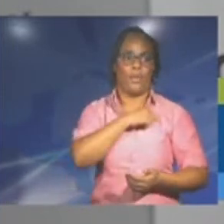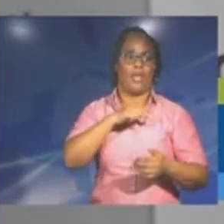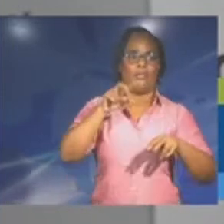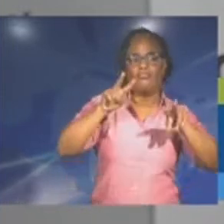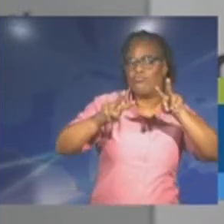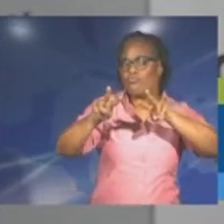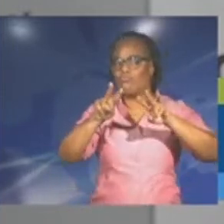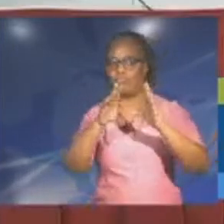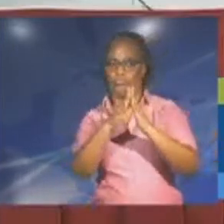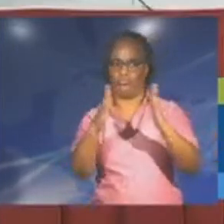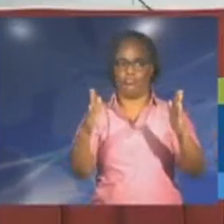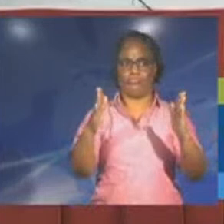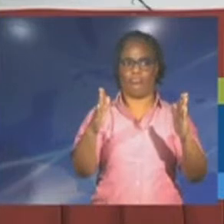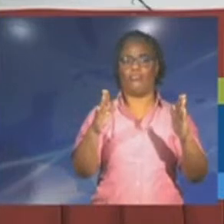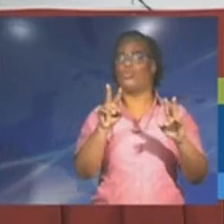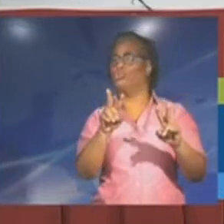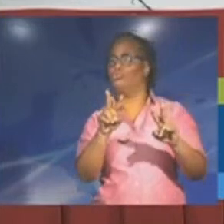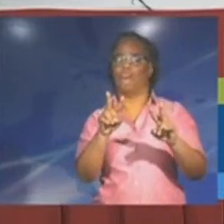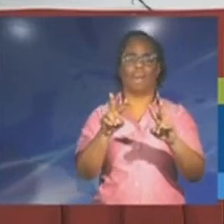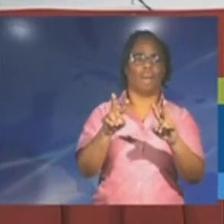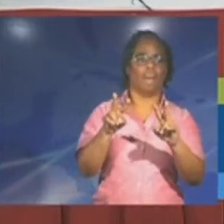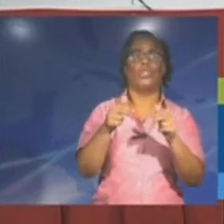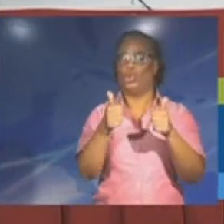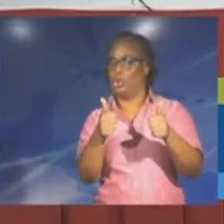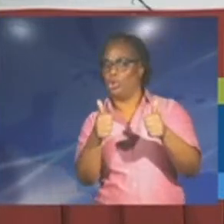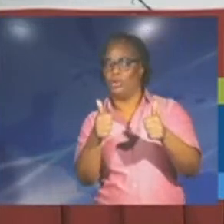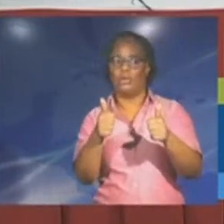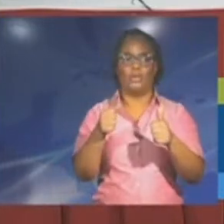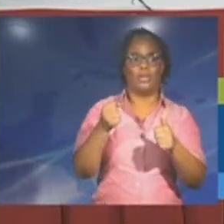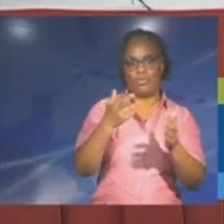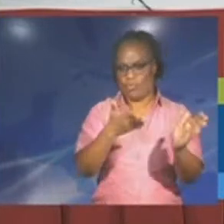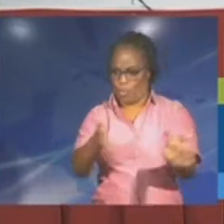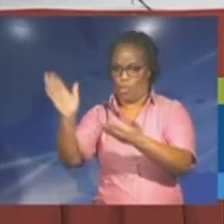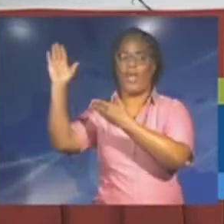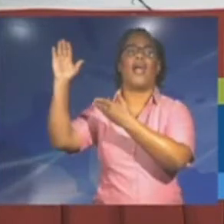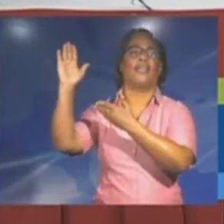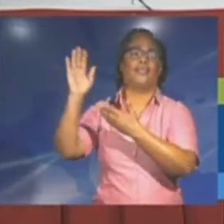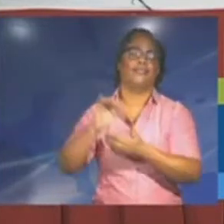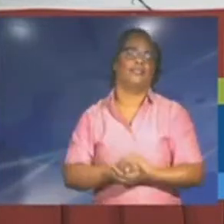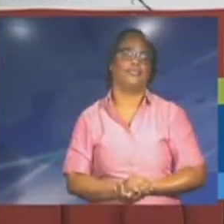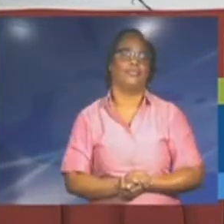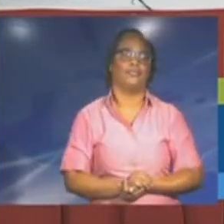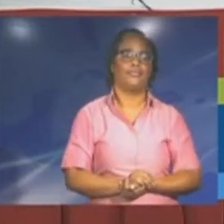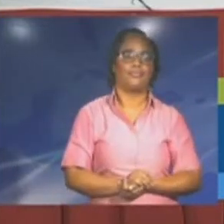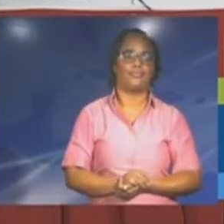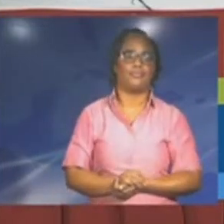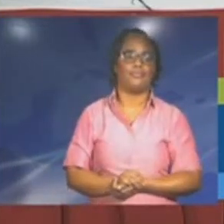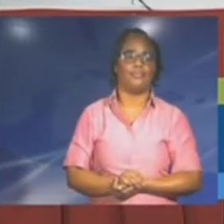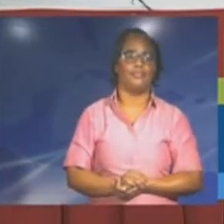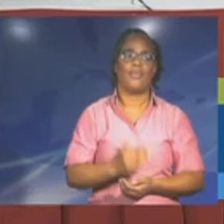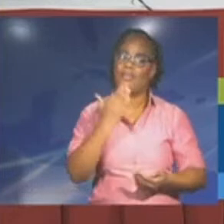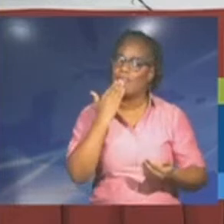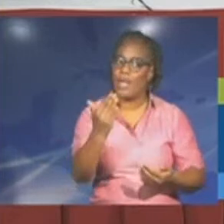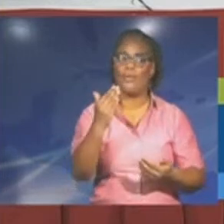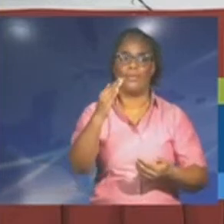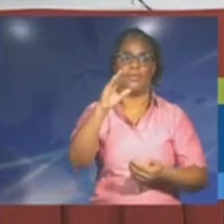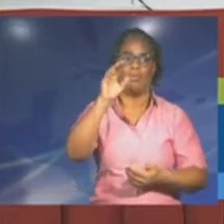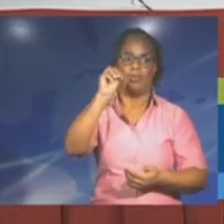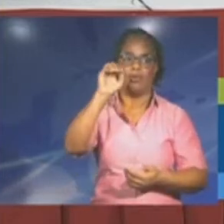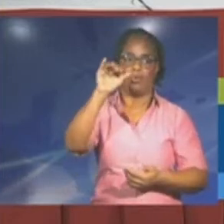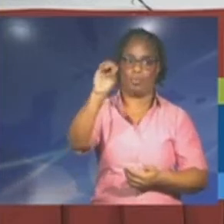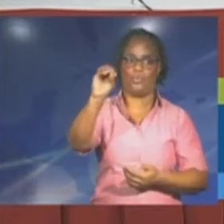the health facilities. Thank you very much, CMO. Guardian Media Limited, we come back to you for a follow-up question.